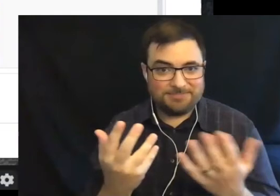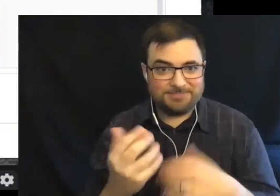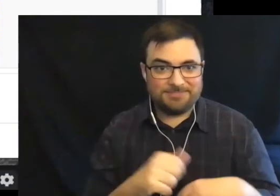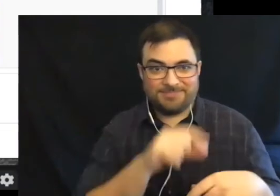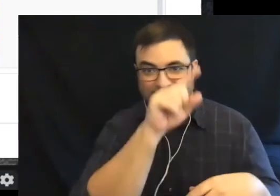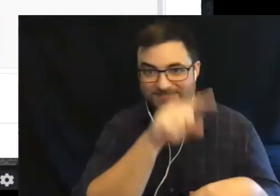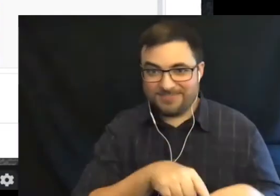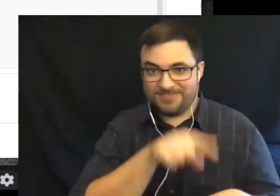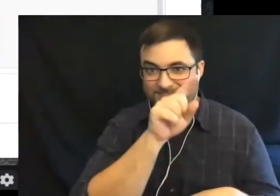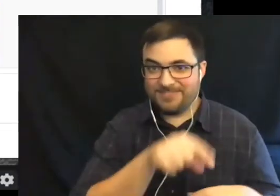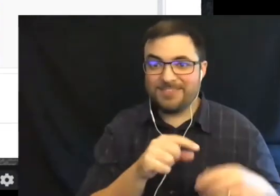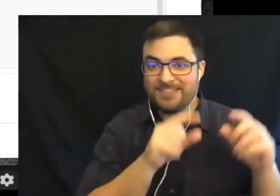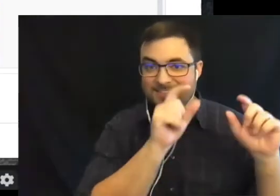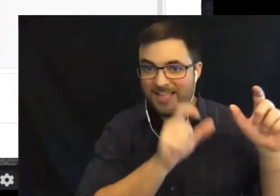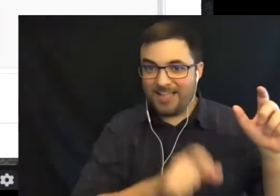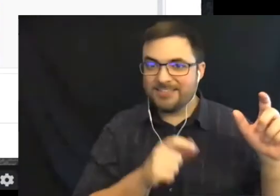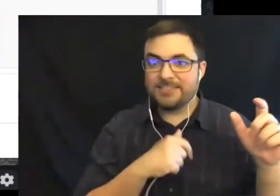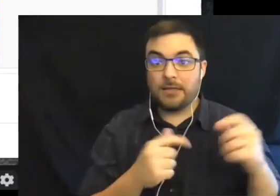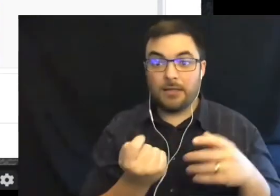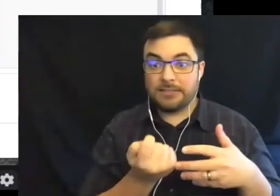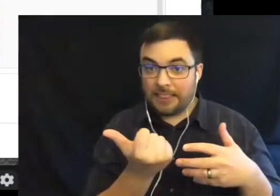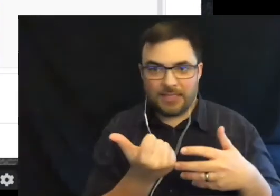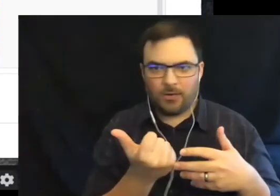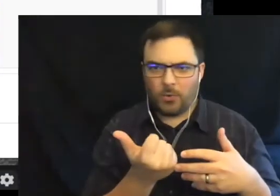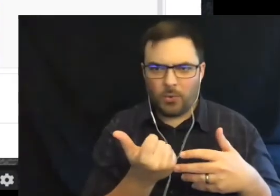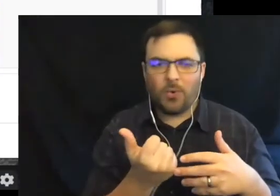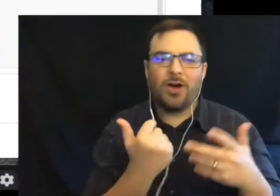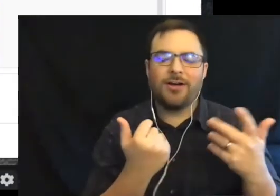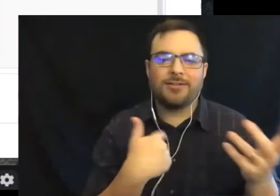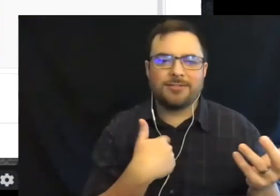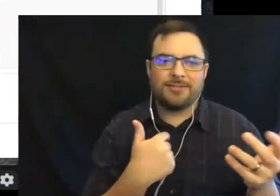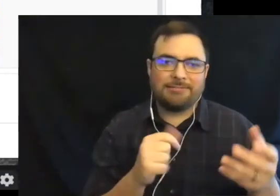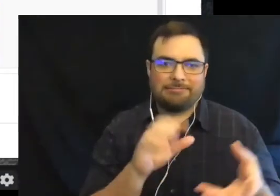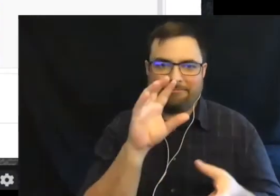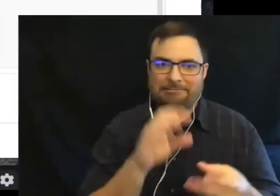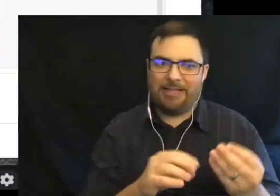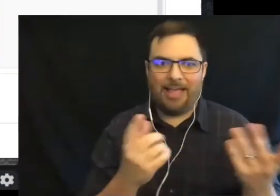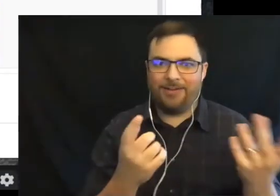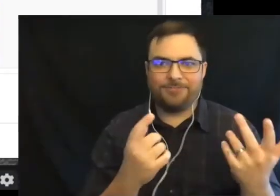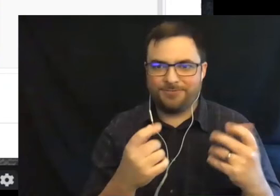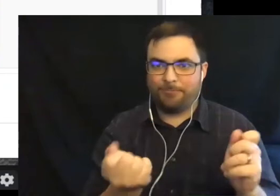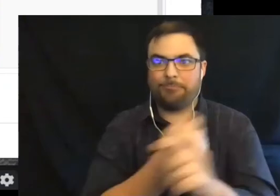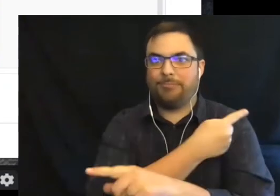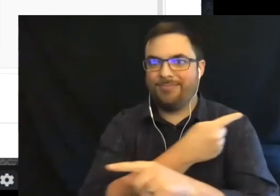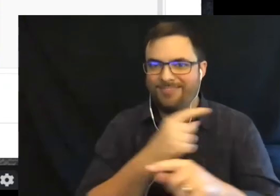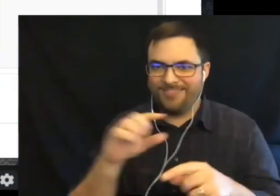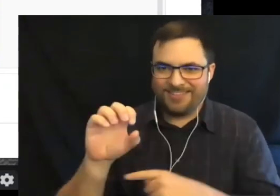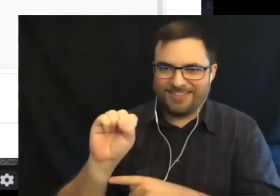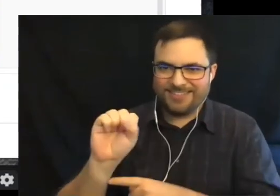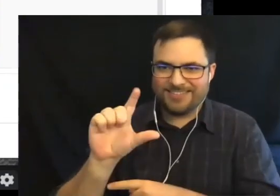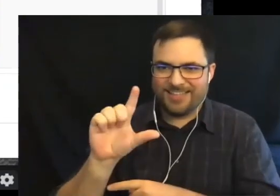a slide. So I just keep adding, I have like totally random slides in here, and that's okay